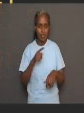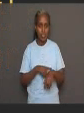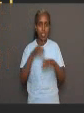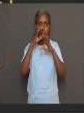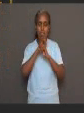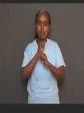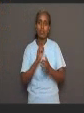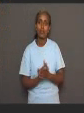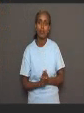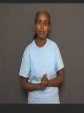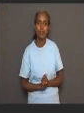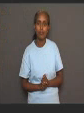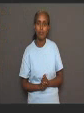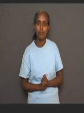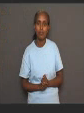Time's up.